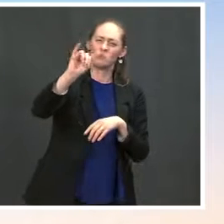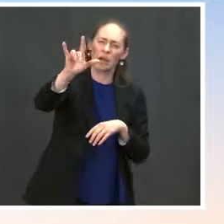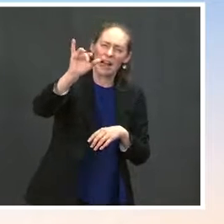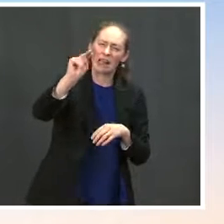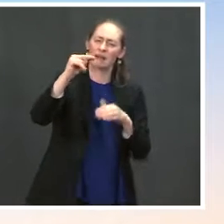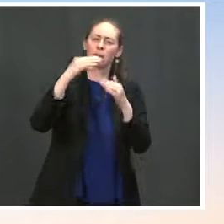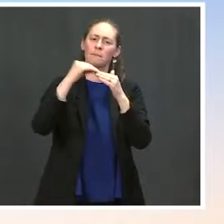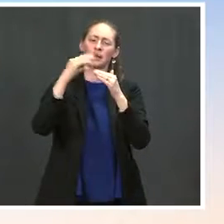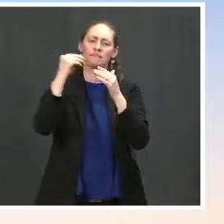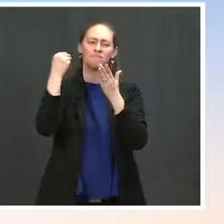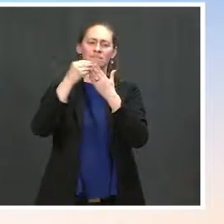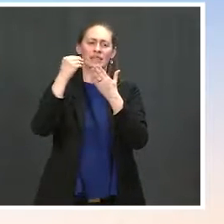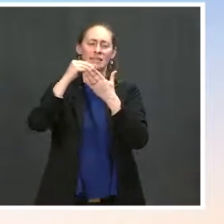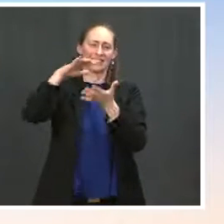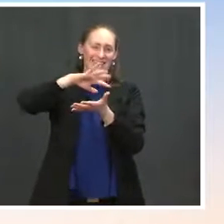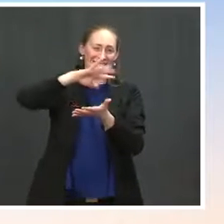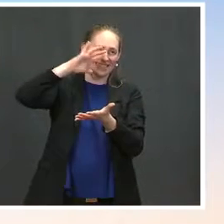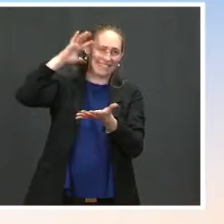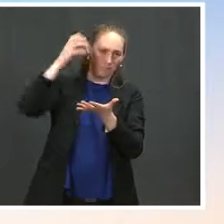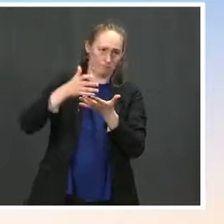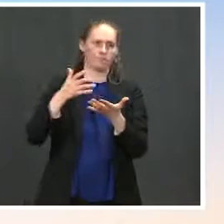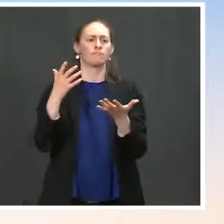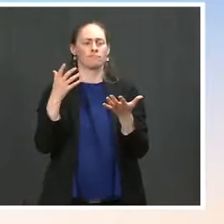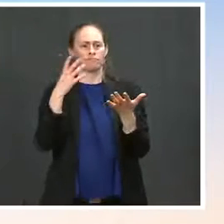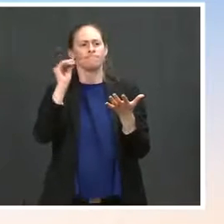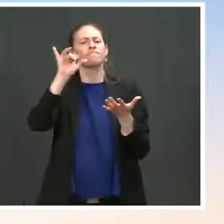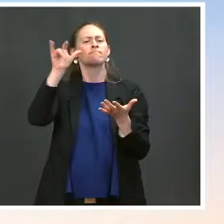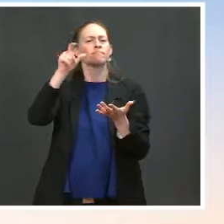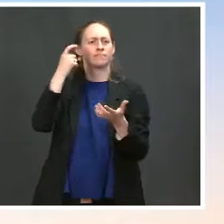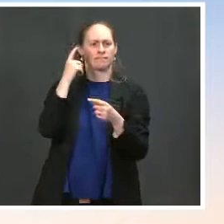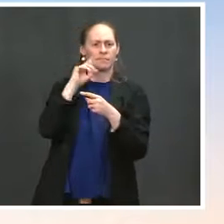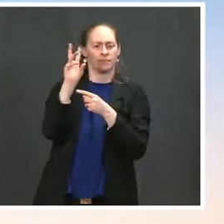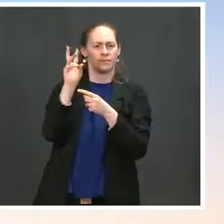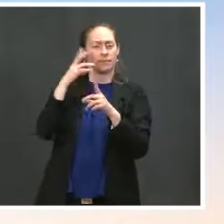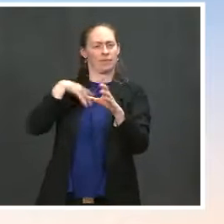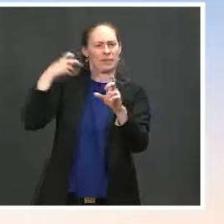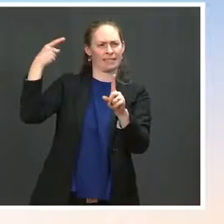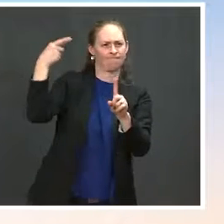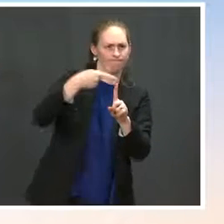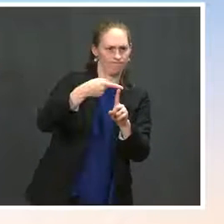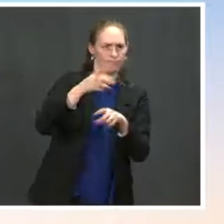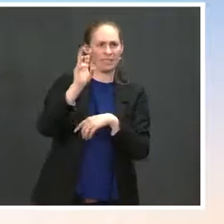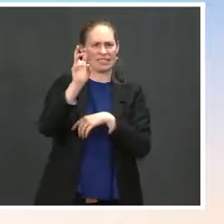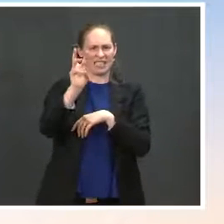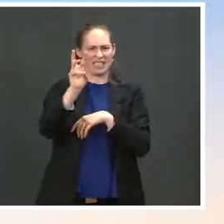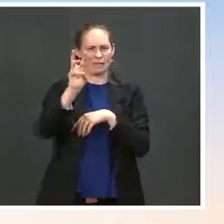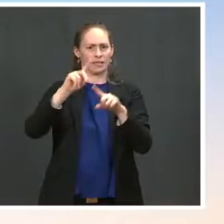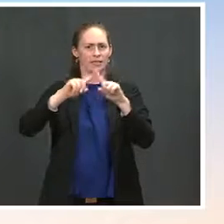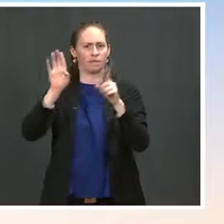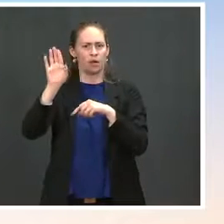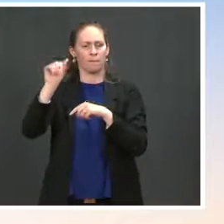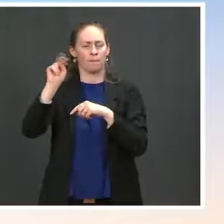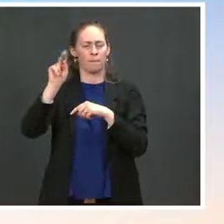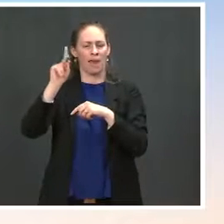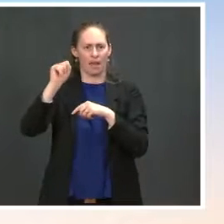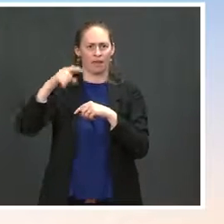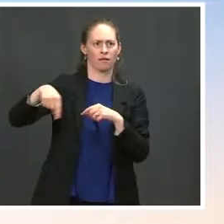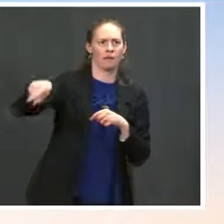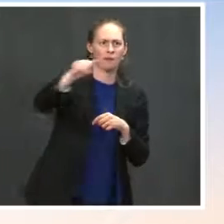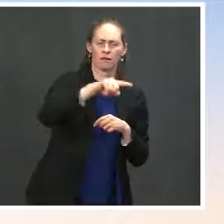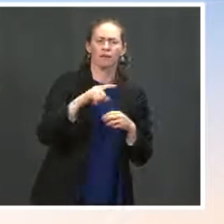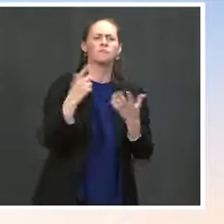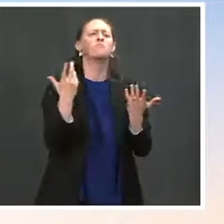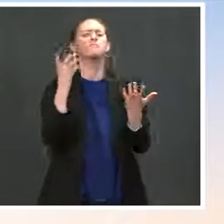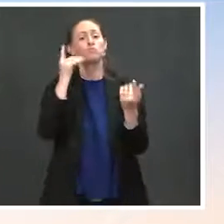banks announced, 6 banks to be precise, that they are allocating or setting or making a